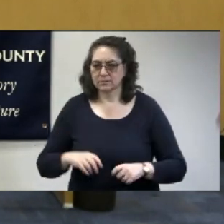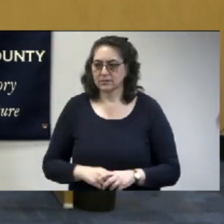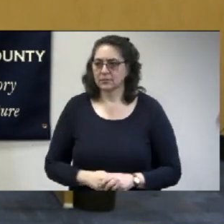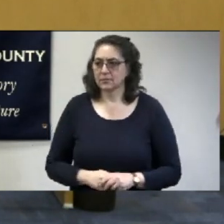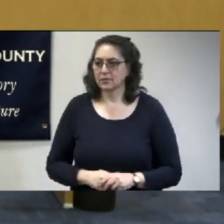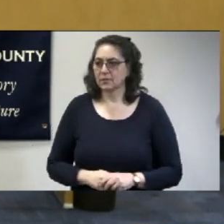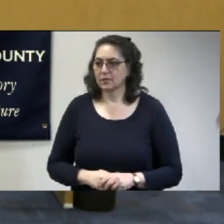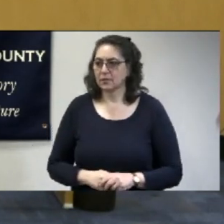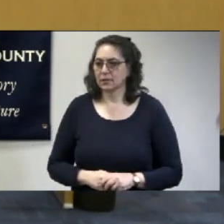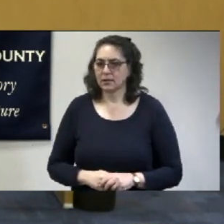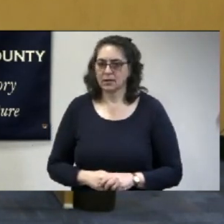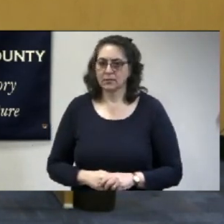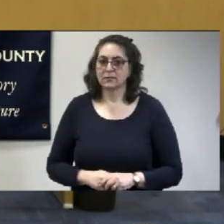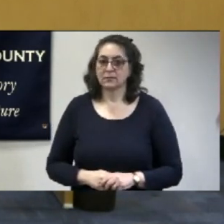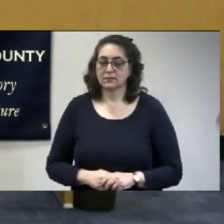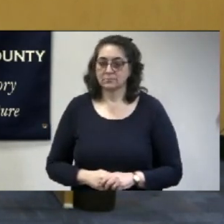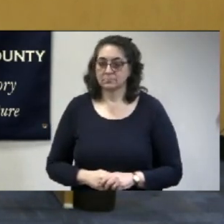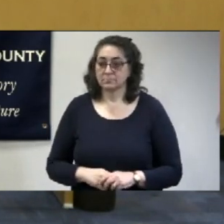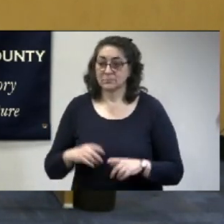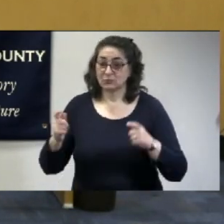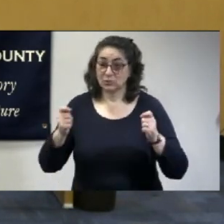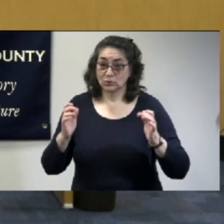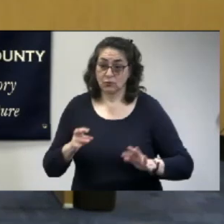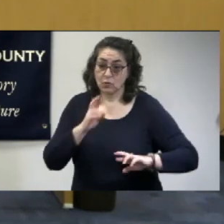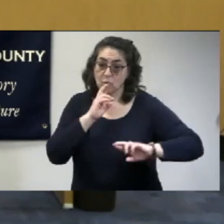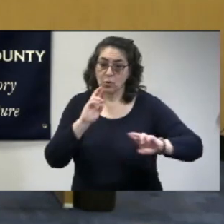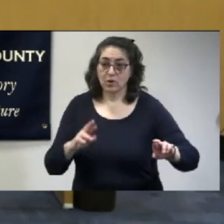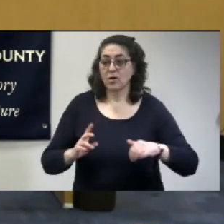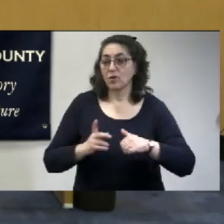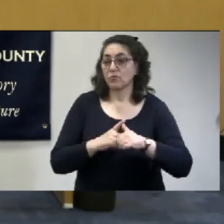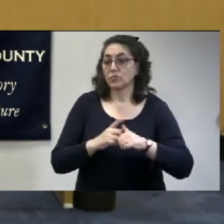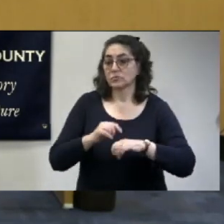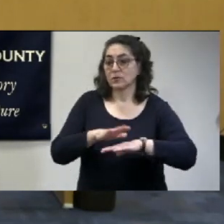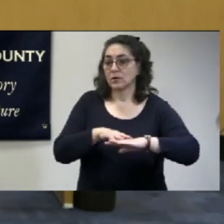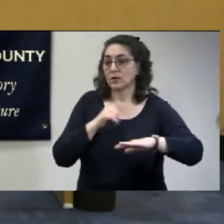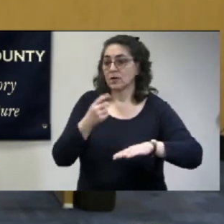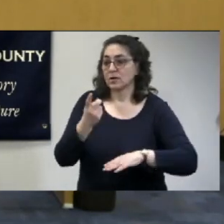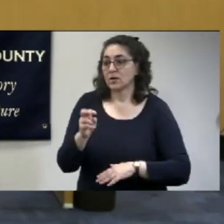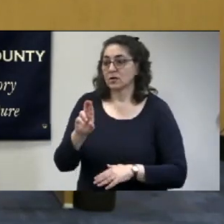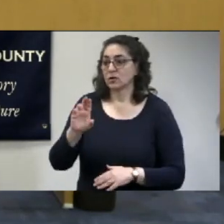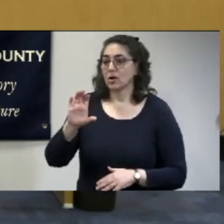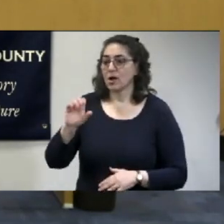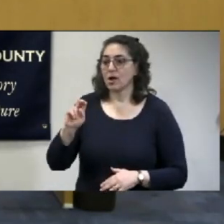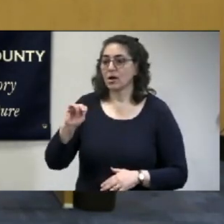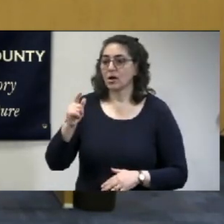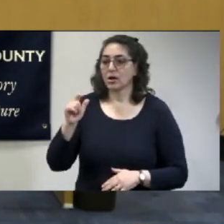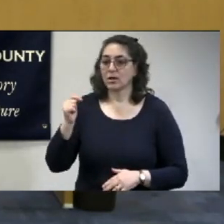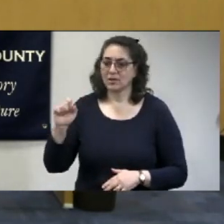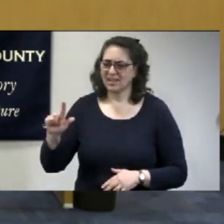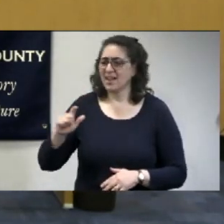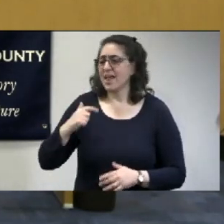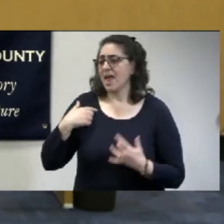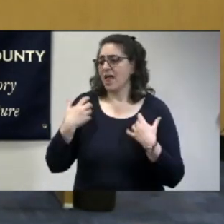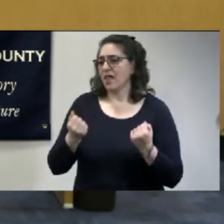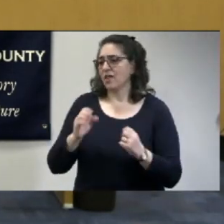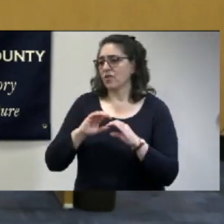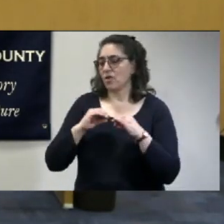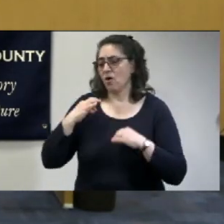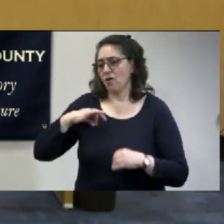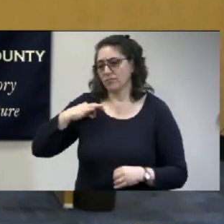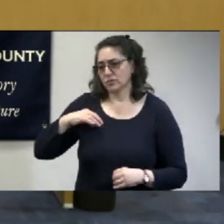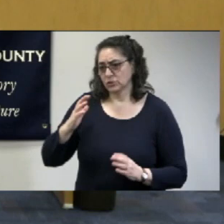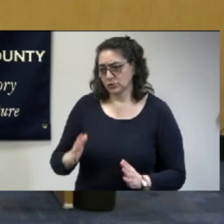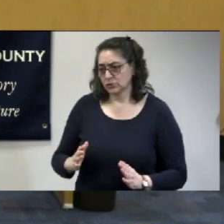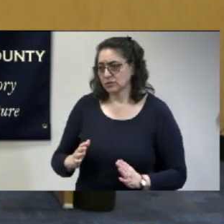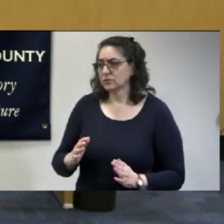H, our administrator's report. Matthew? Thank you, Director. First, I'm going to call up Dr. Gungill, our health officer, and Araceli Pintel, our assistant